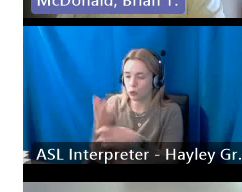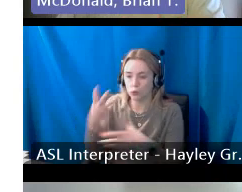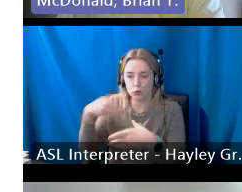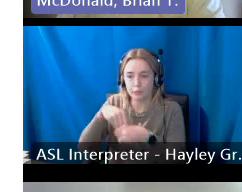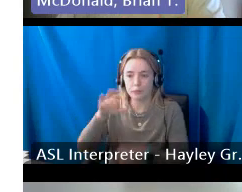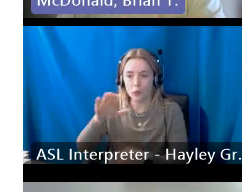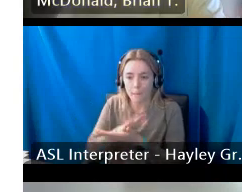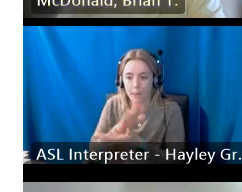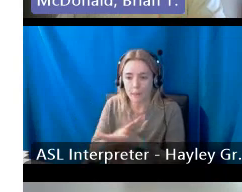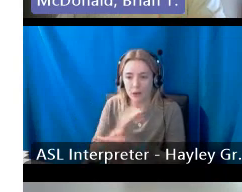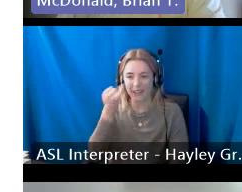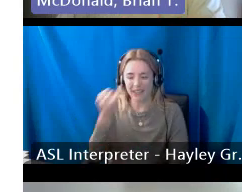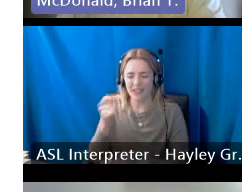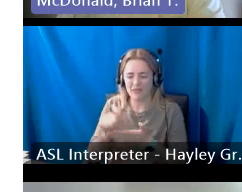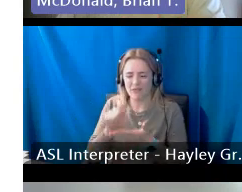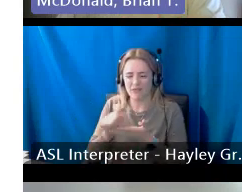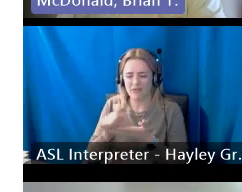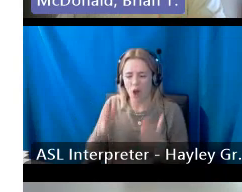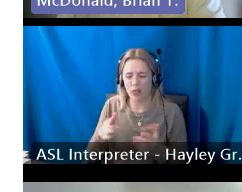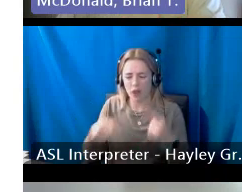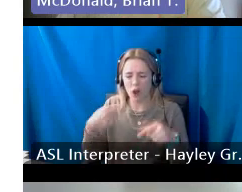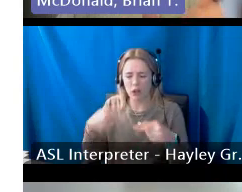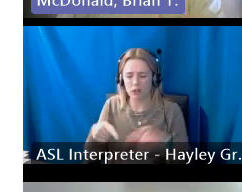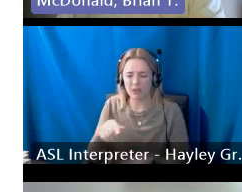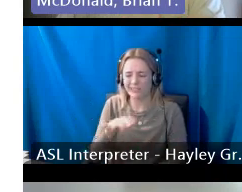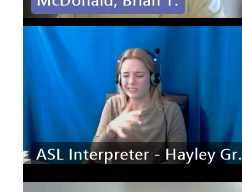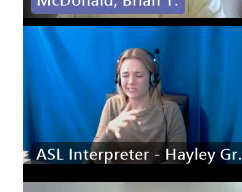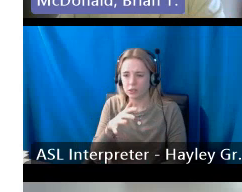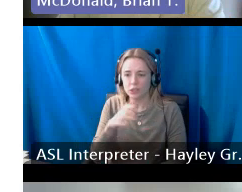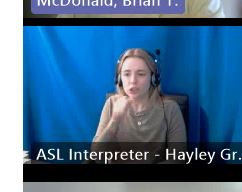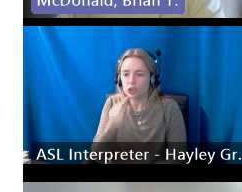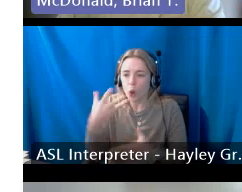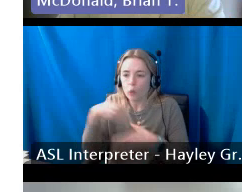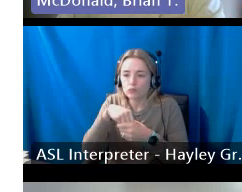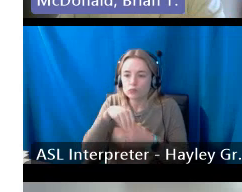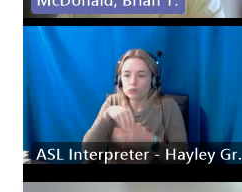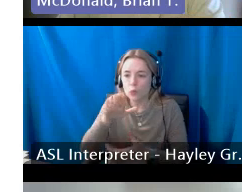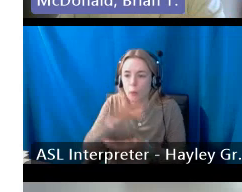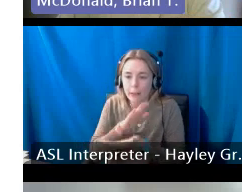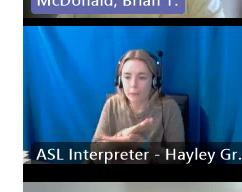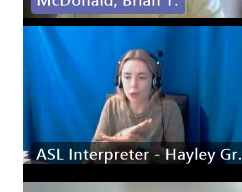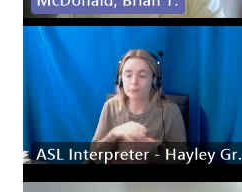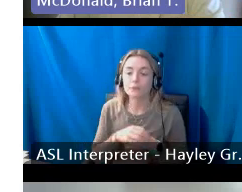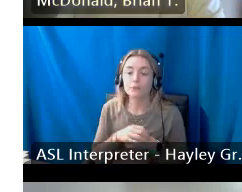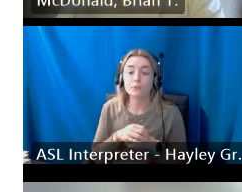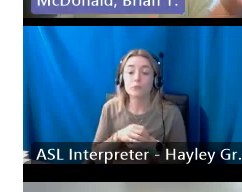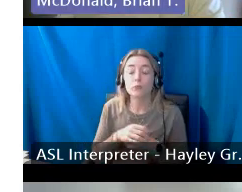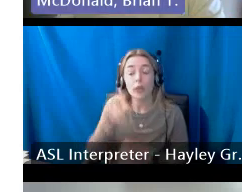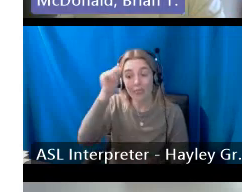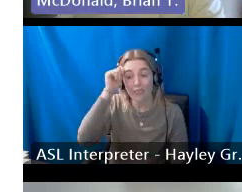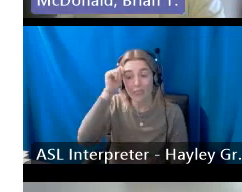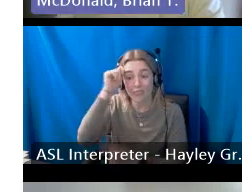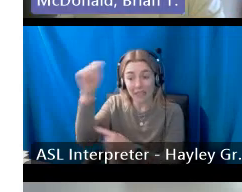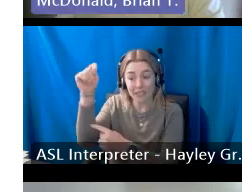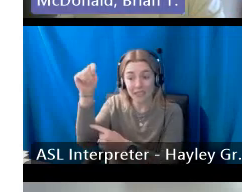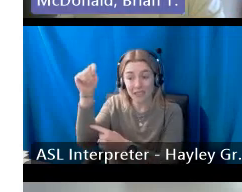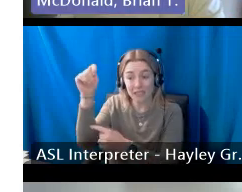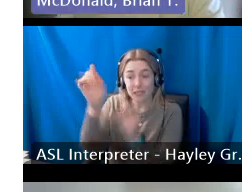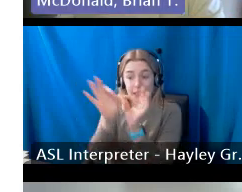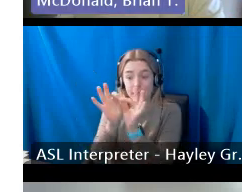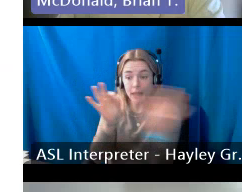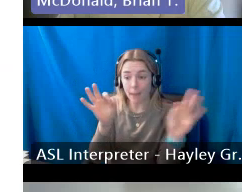support your research question or your thesis. Remembering a thesis cannot be a question. A thesis is a